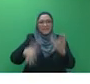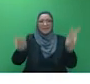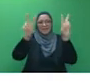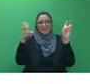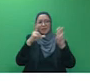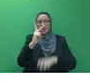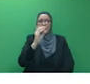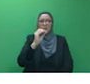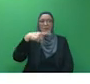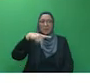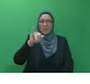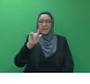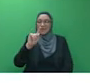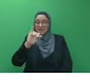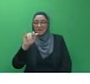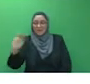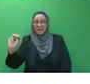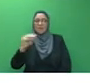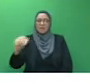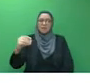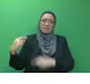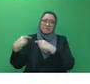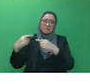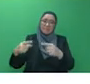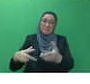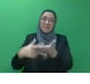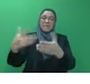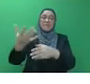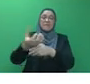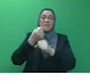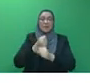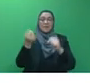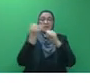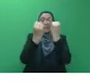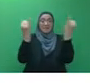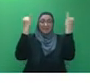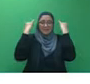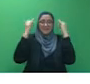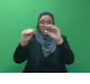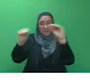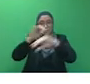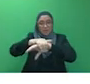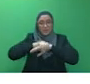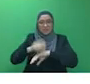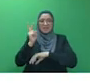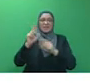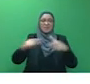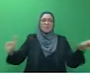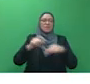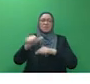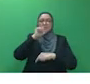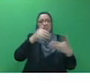a sitcom called Kopi Tiam that was pretty much the start of my career of course along the way I got my degree in teaching of English as a second language